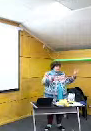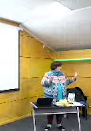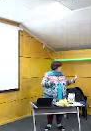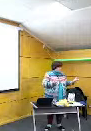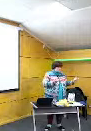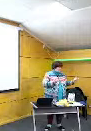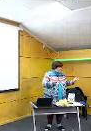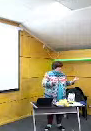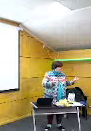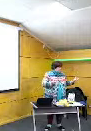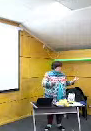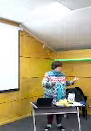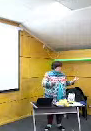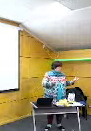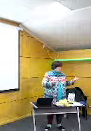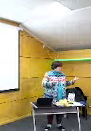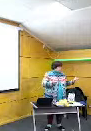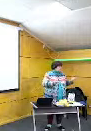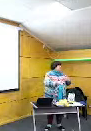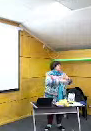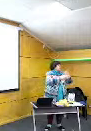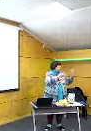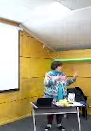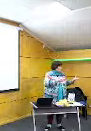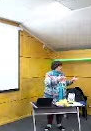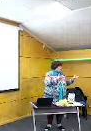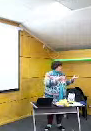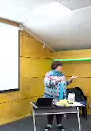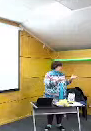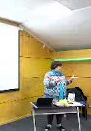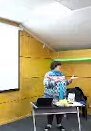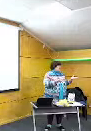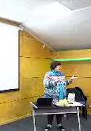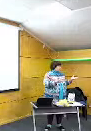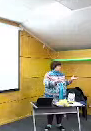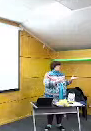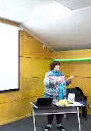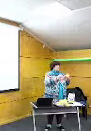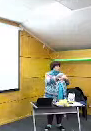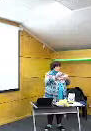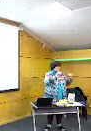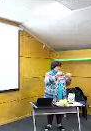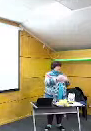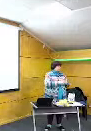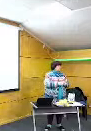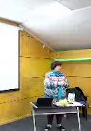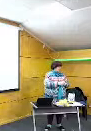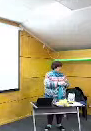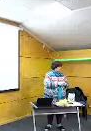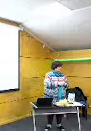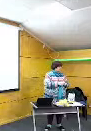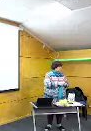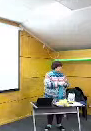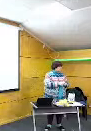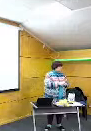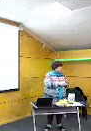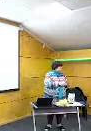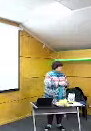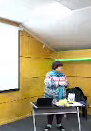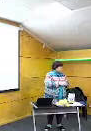have everybody do a video so that they all have that option and learn the mechanics of